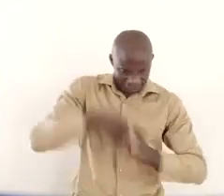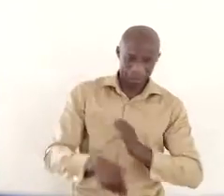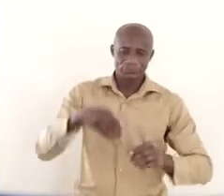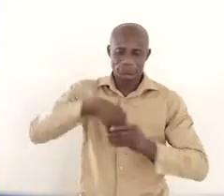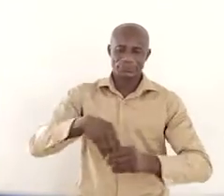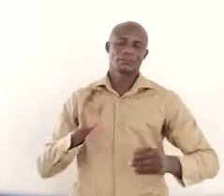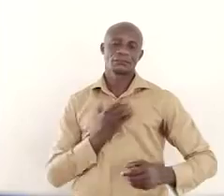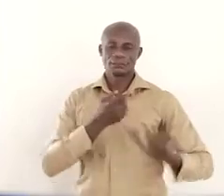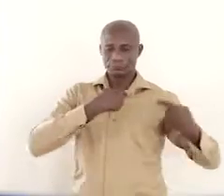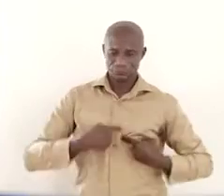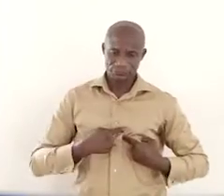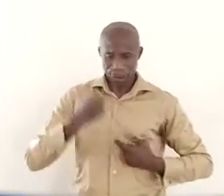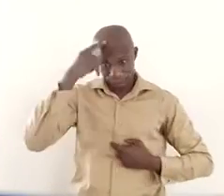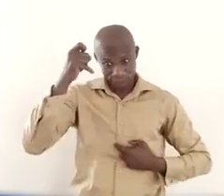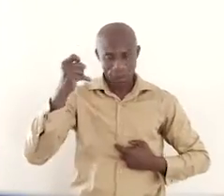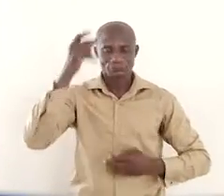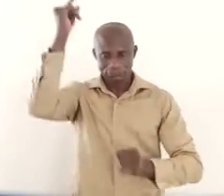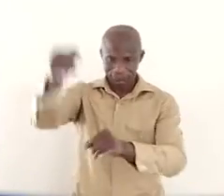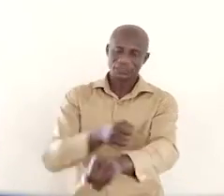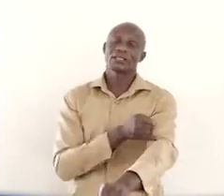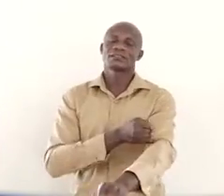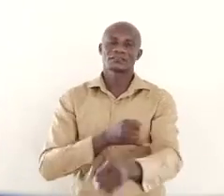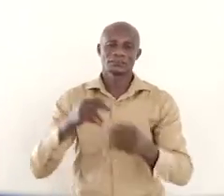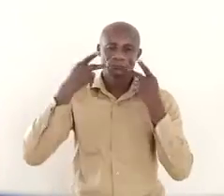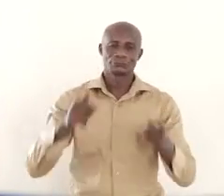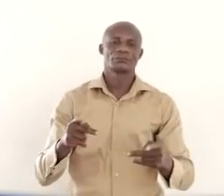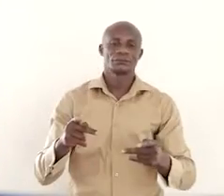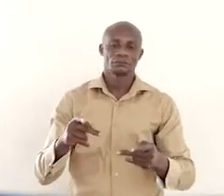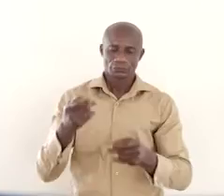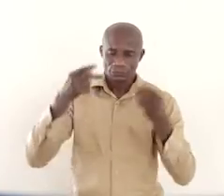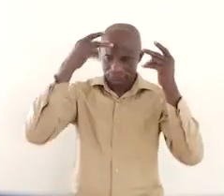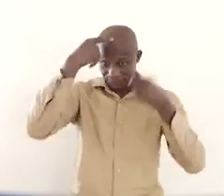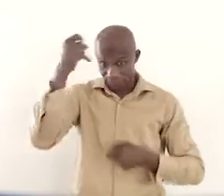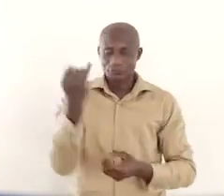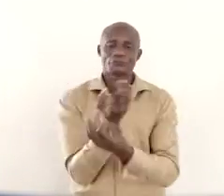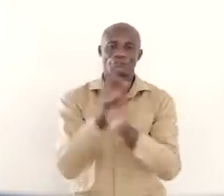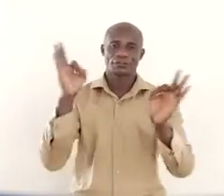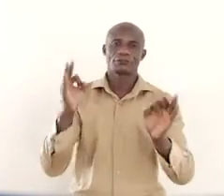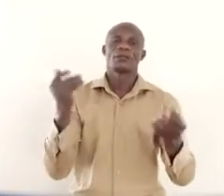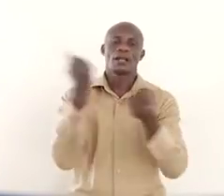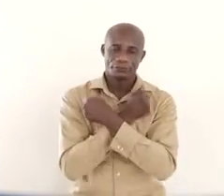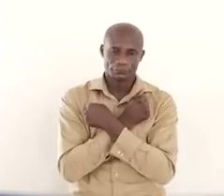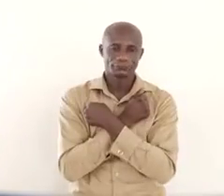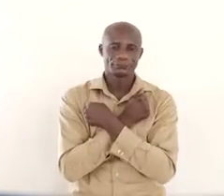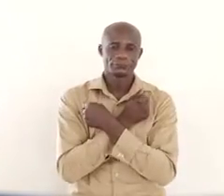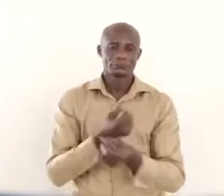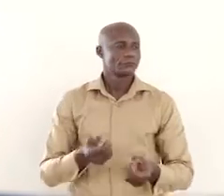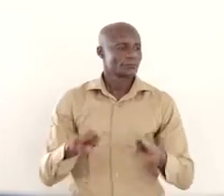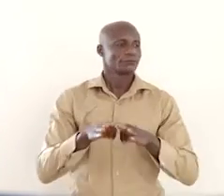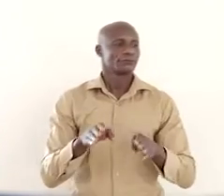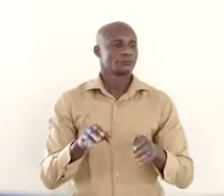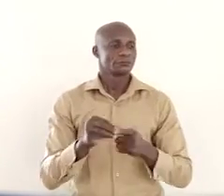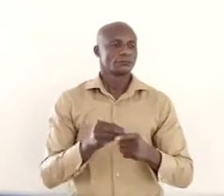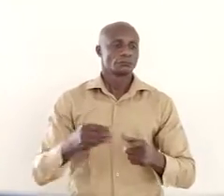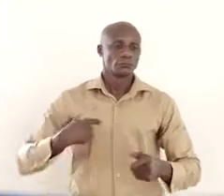hearts, we dream of lasting peace. We dream of freedom. We dream of love, genuine love, even though